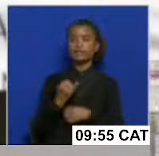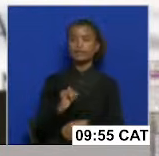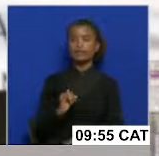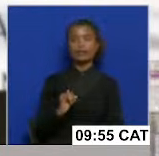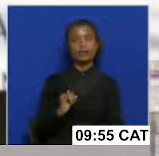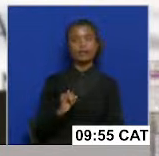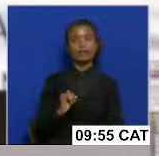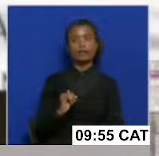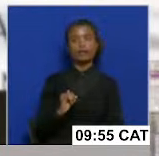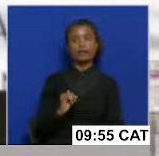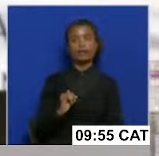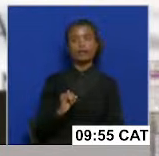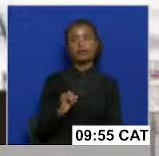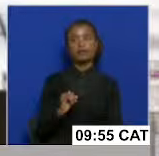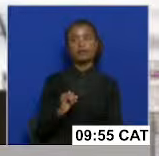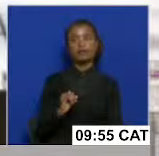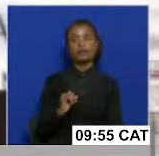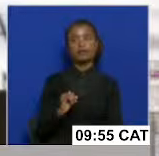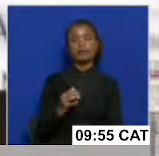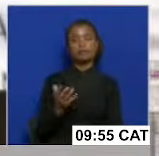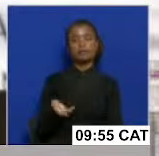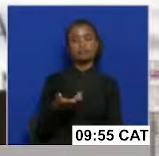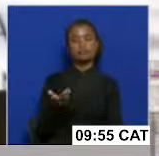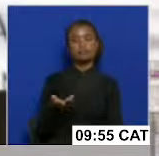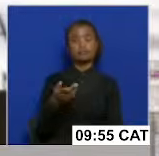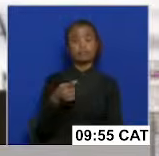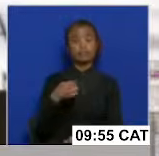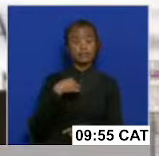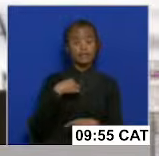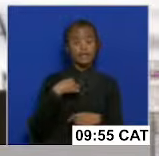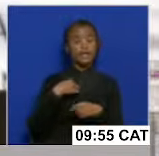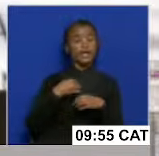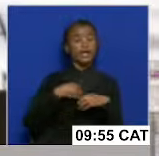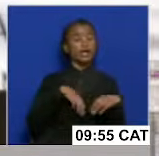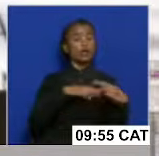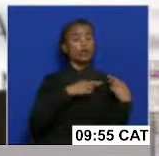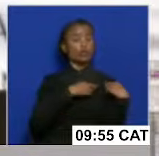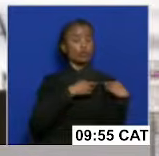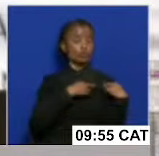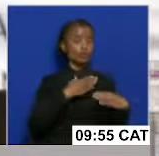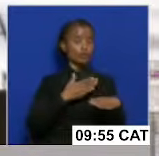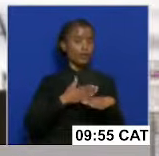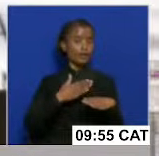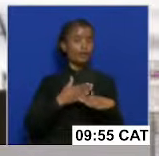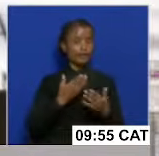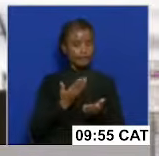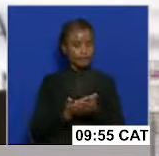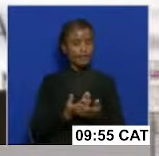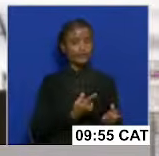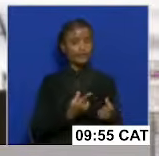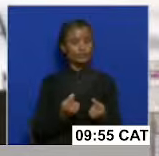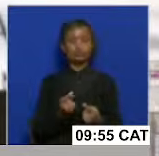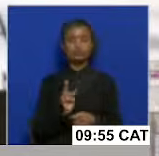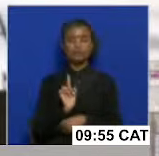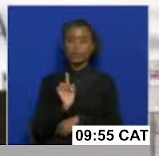it's when my duties allowed me to go and do the house